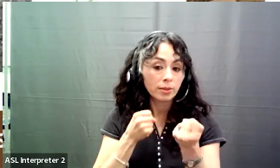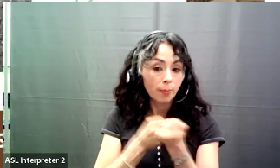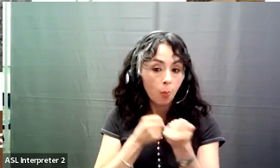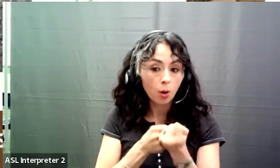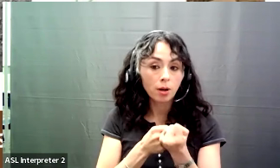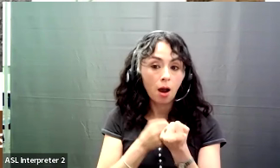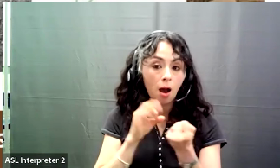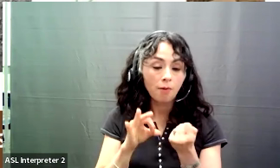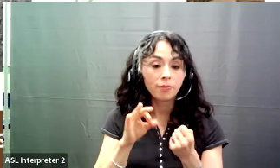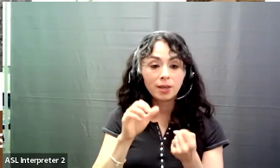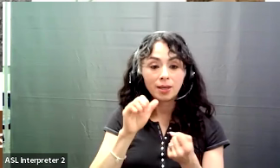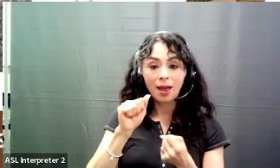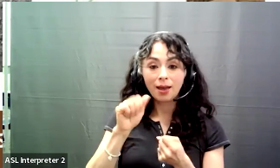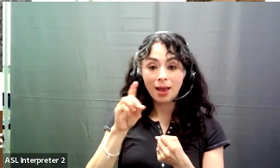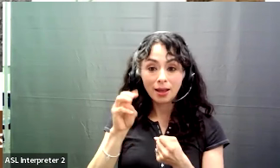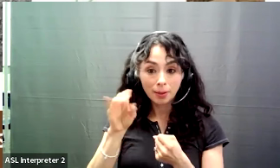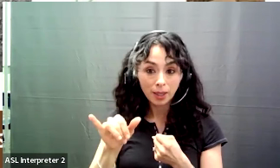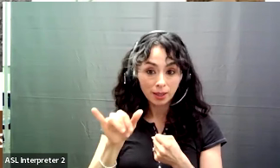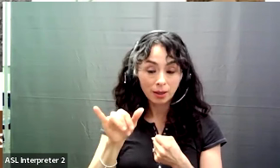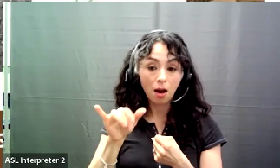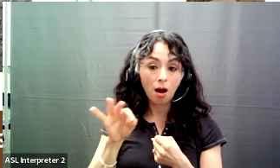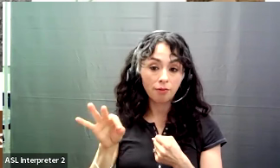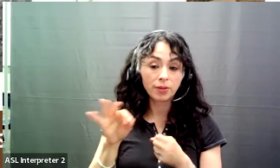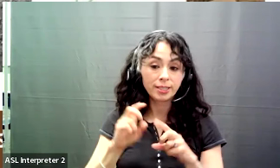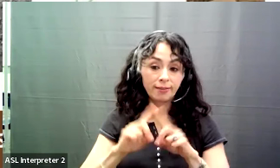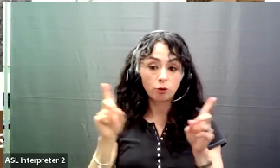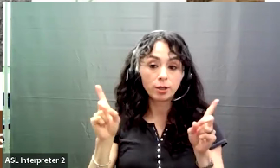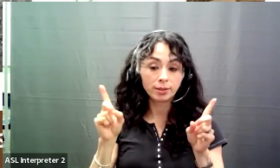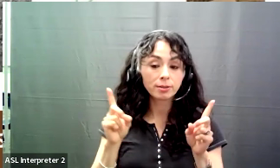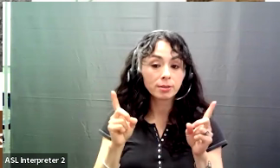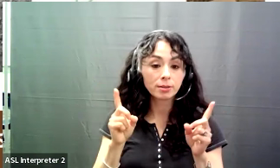supported by academia from the different